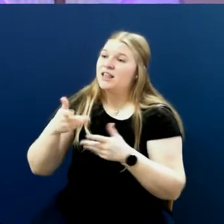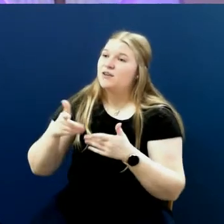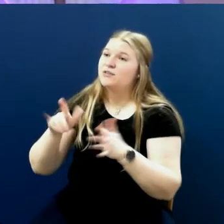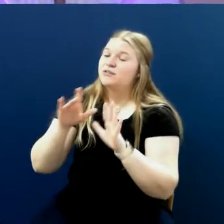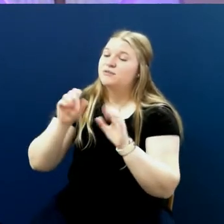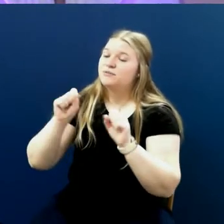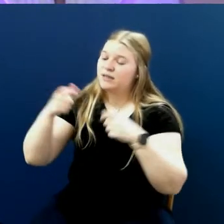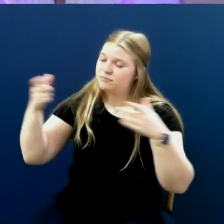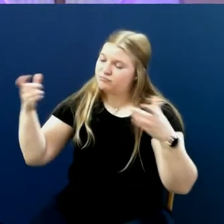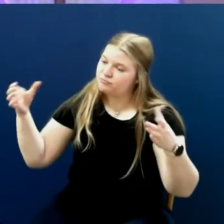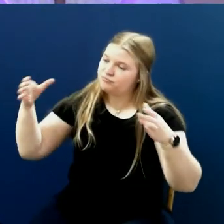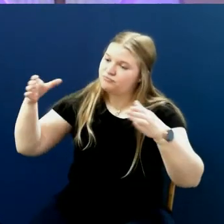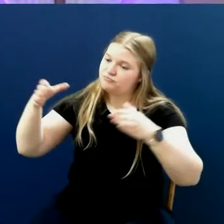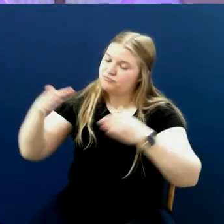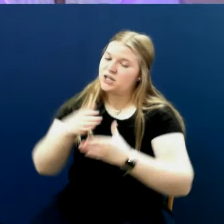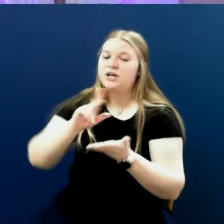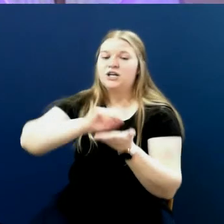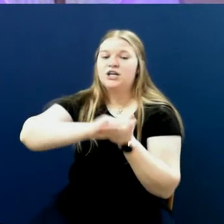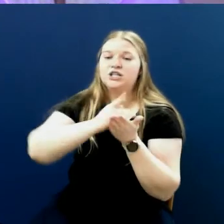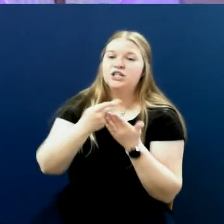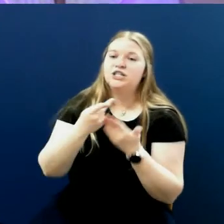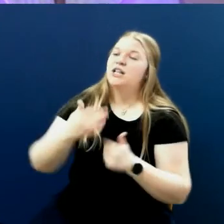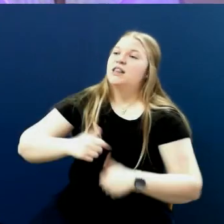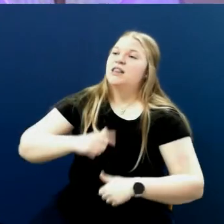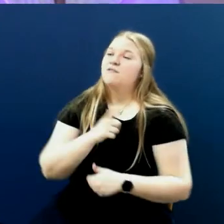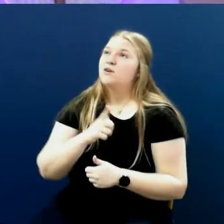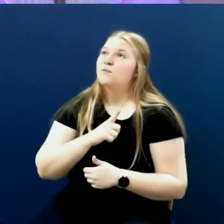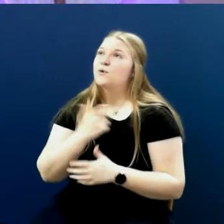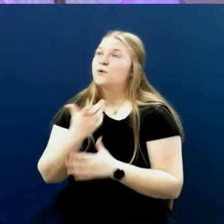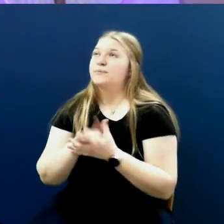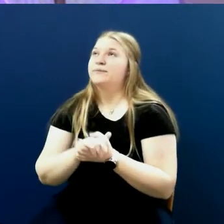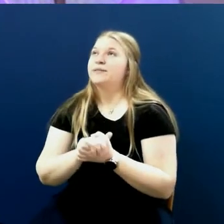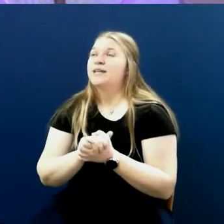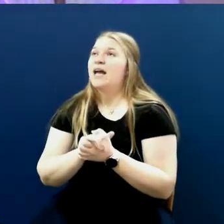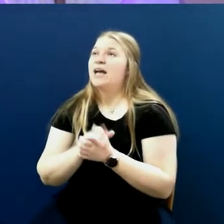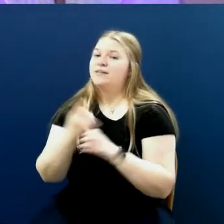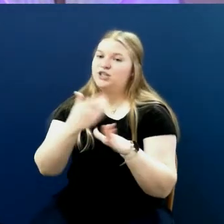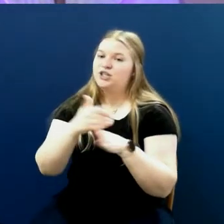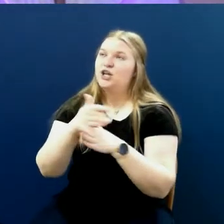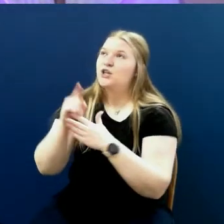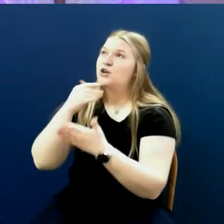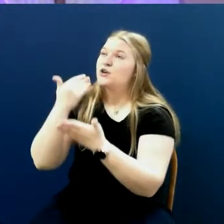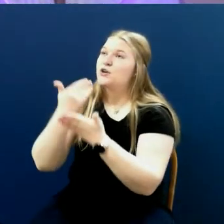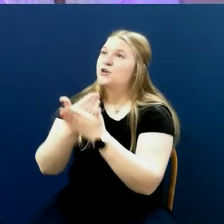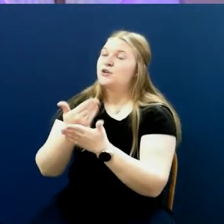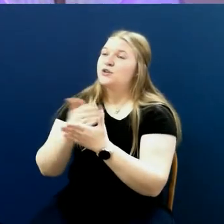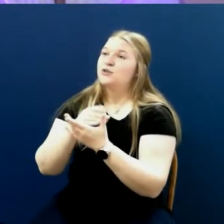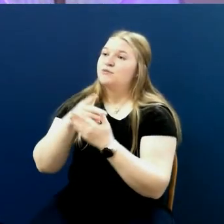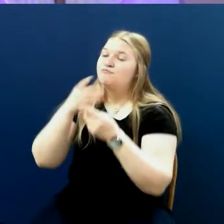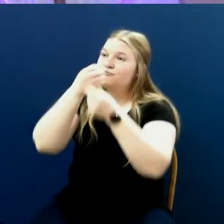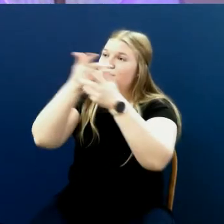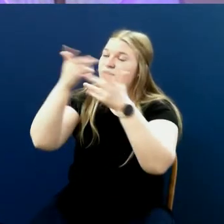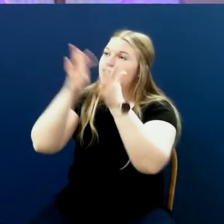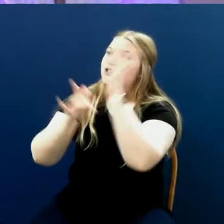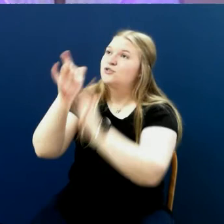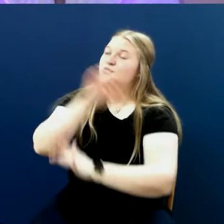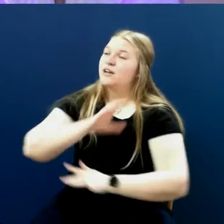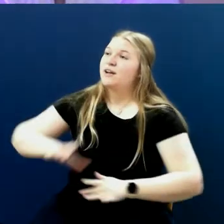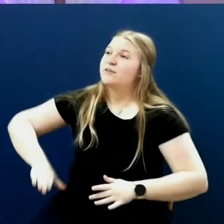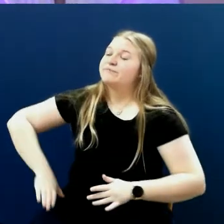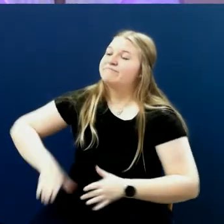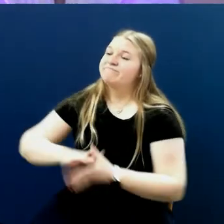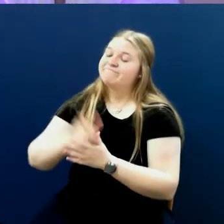come into kitchens and living rooms and to share the good news of Jesus Christ. And Father, as we